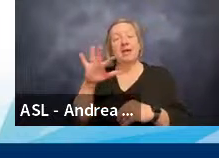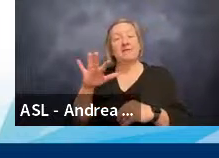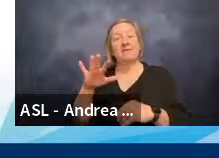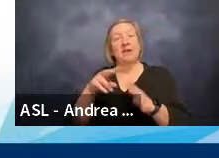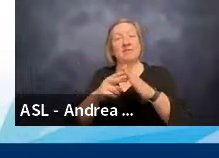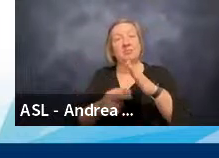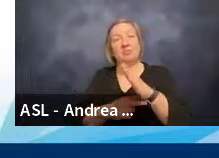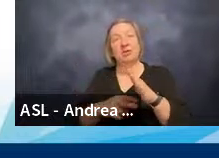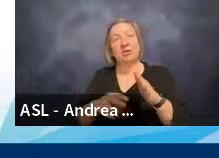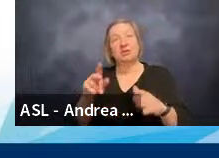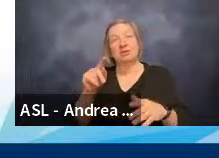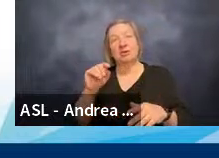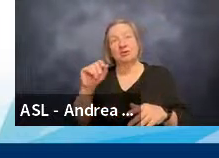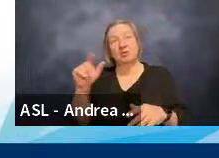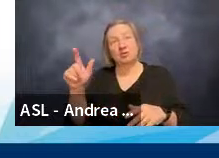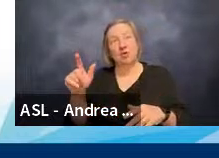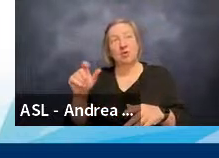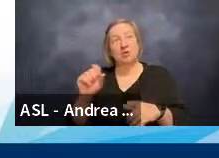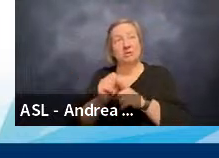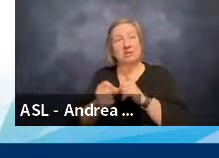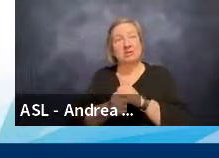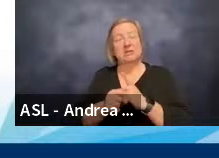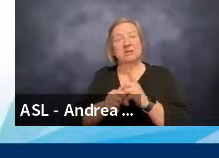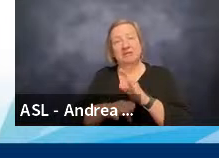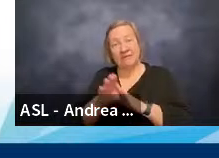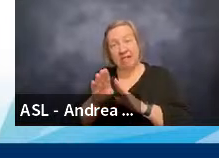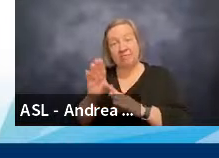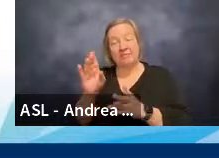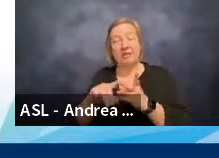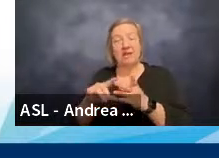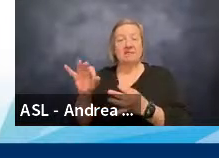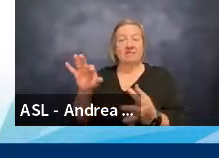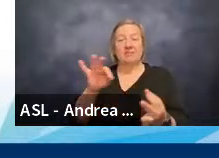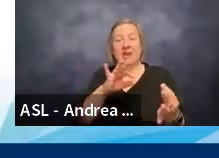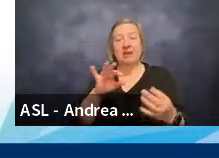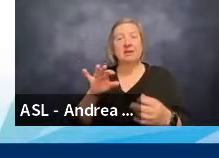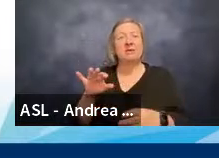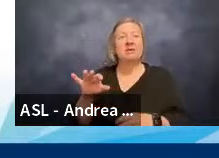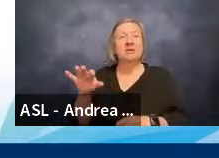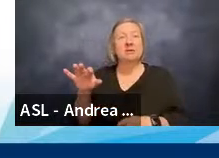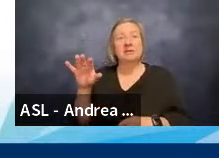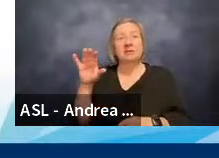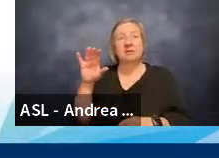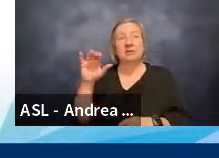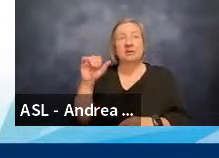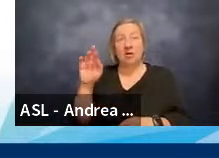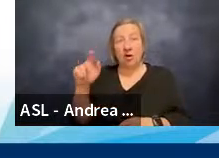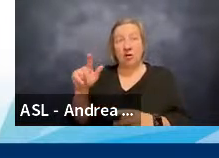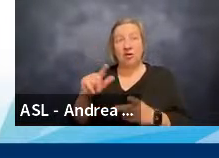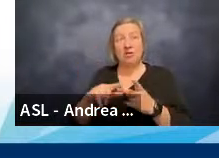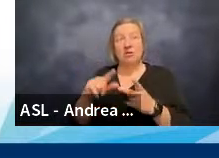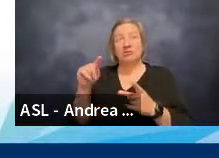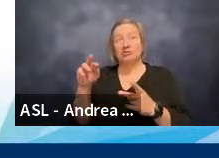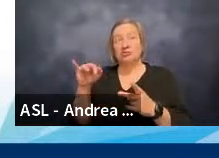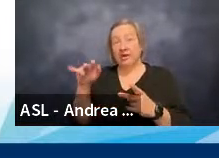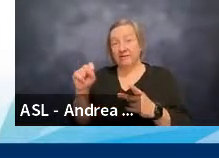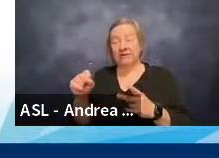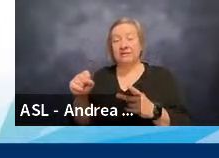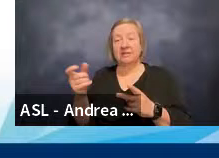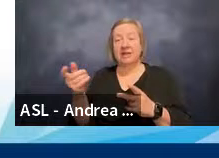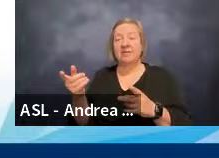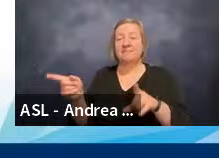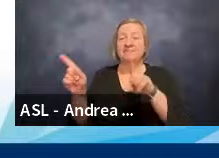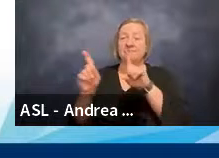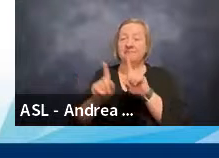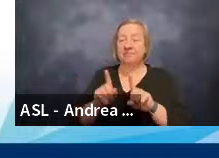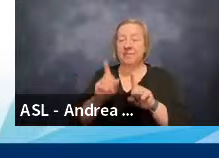scenario development and feedback. So I'm going to welcome Carl and Travis to our space and have them get started. And